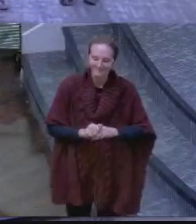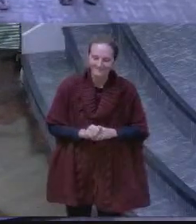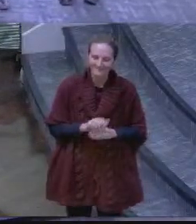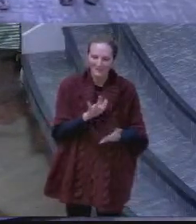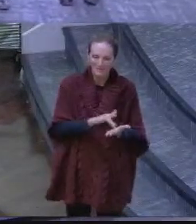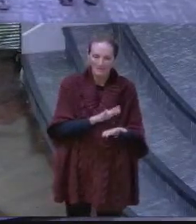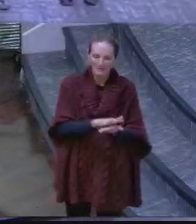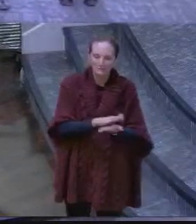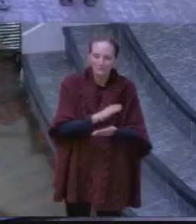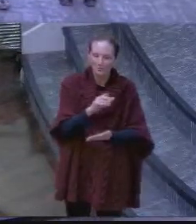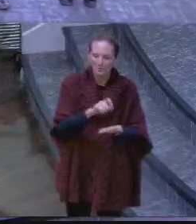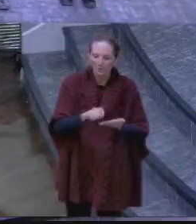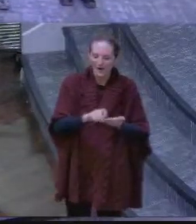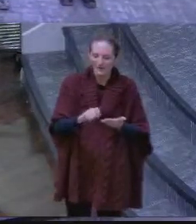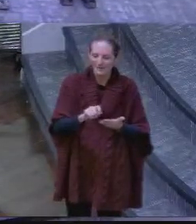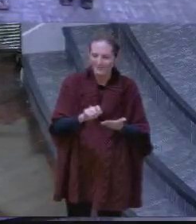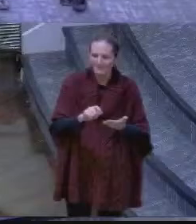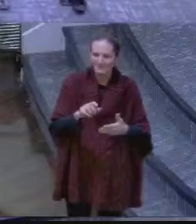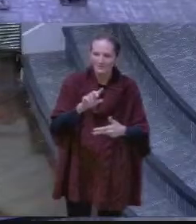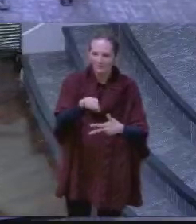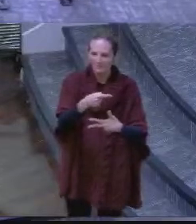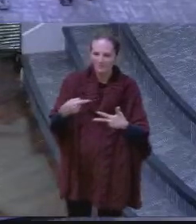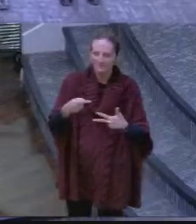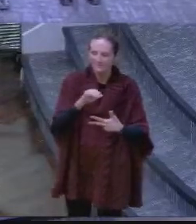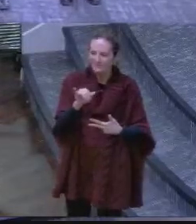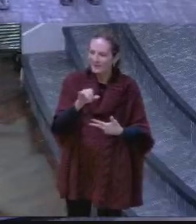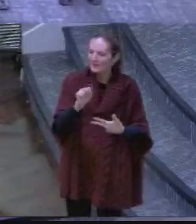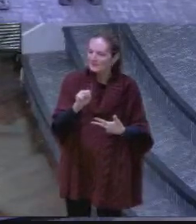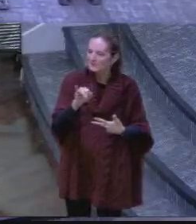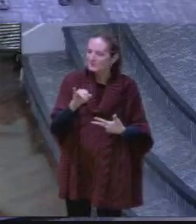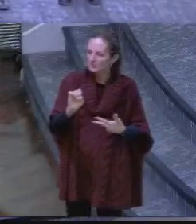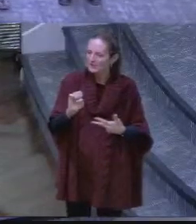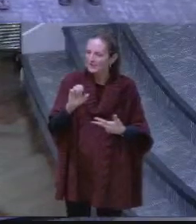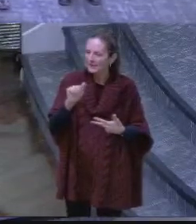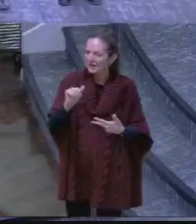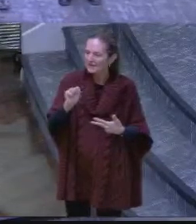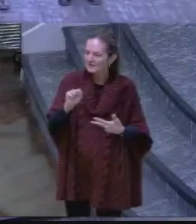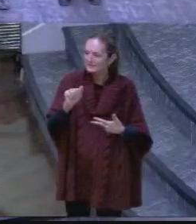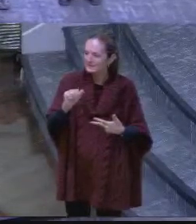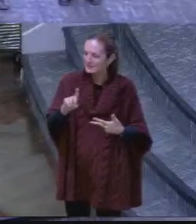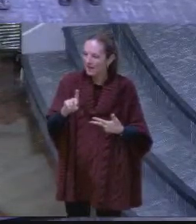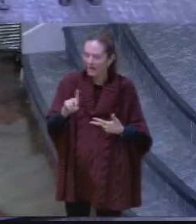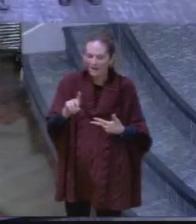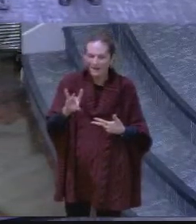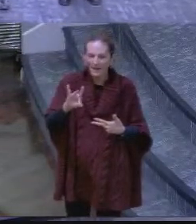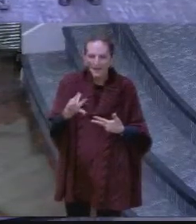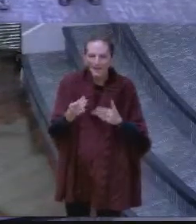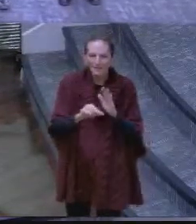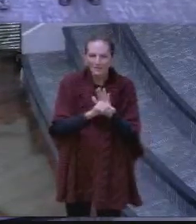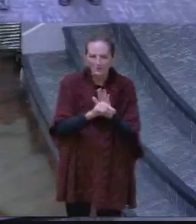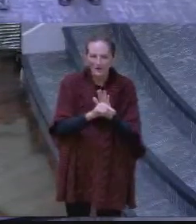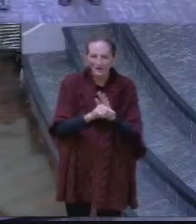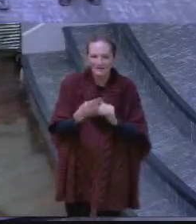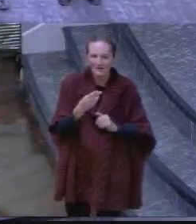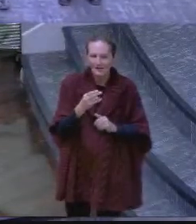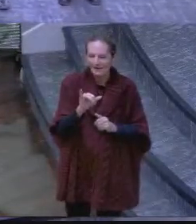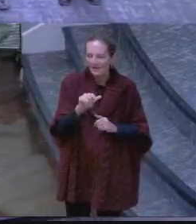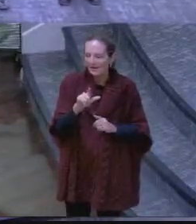writing winners, first place, Jessie Salas Estrada, 8th grade, Hillsman Middle School.